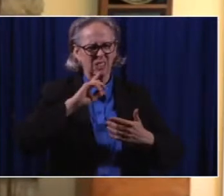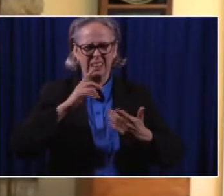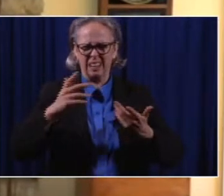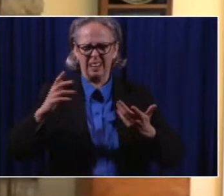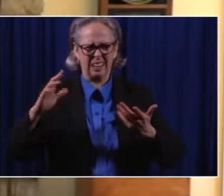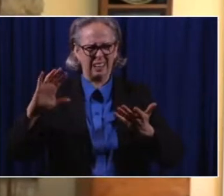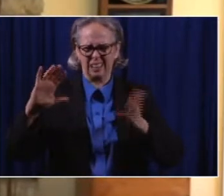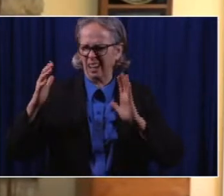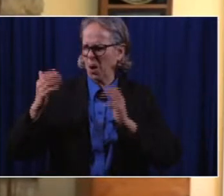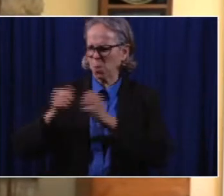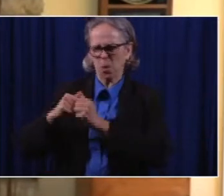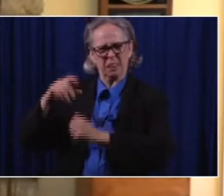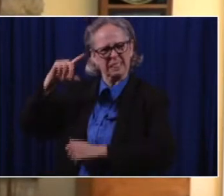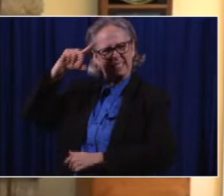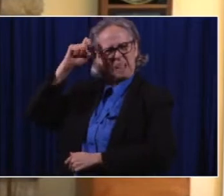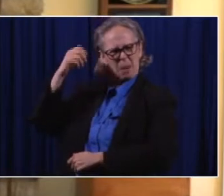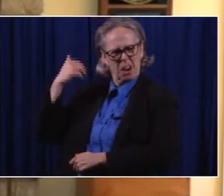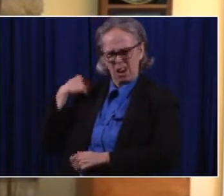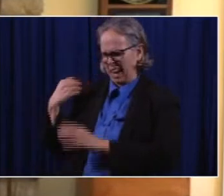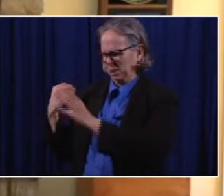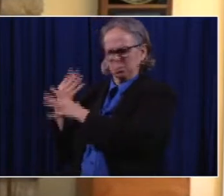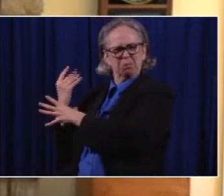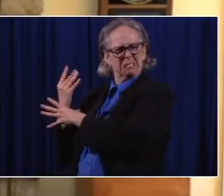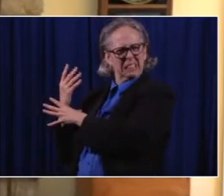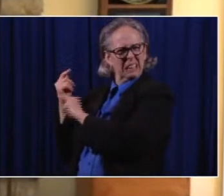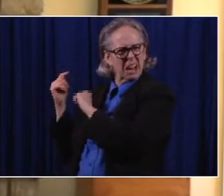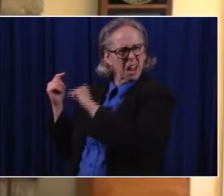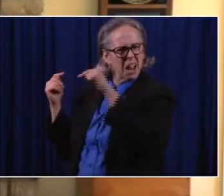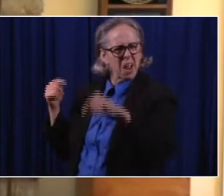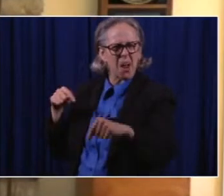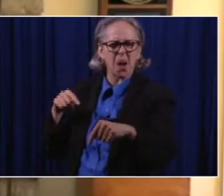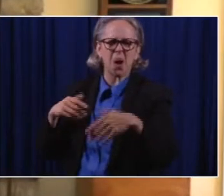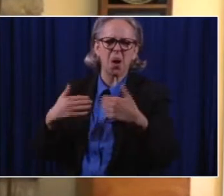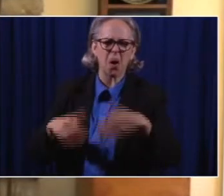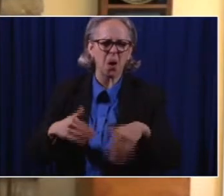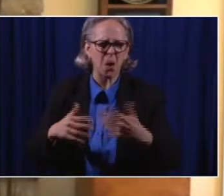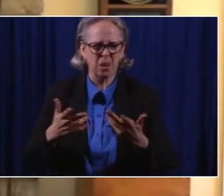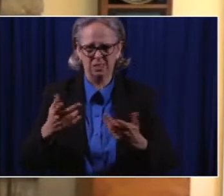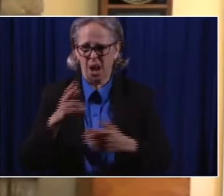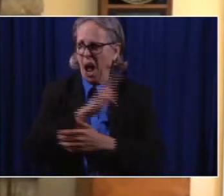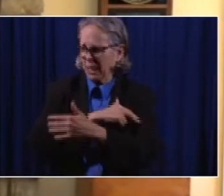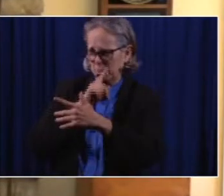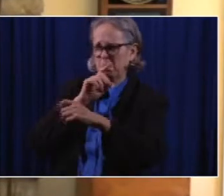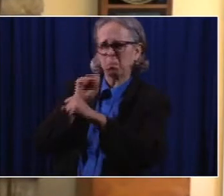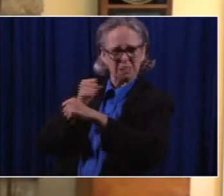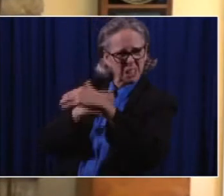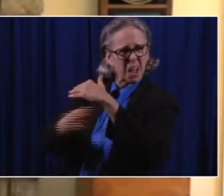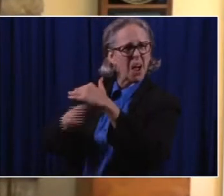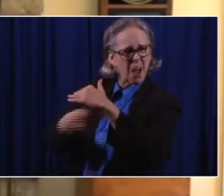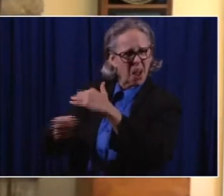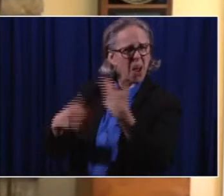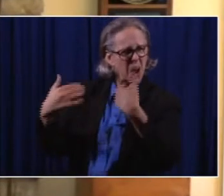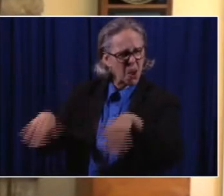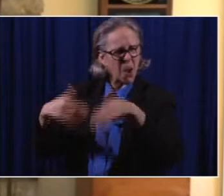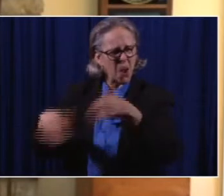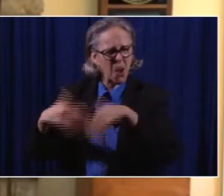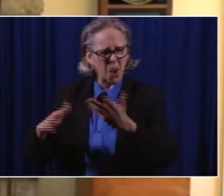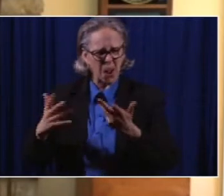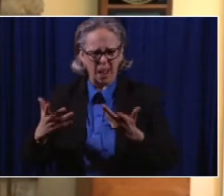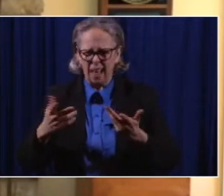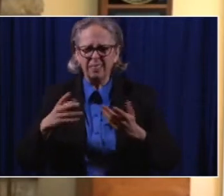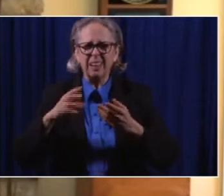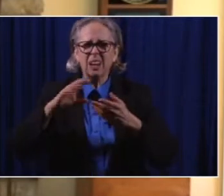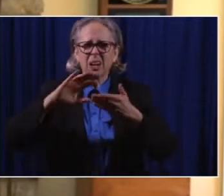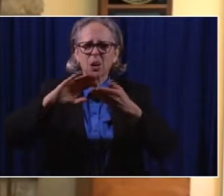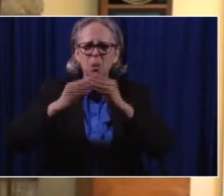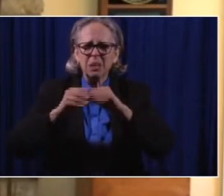So besides just the number of hospitalizations going up dramatically, it's that it's everywhere. So there's no place where we can